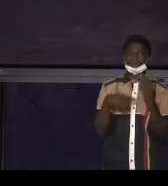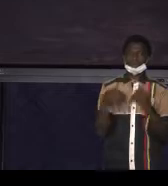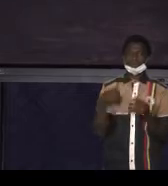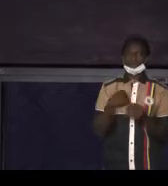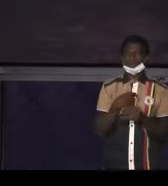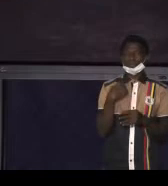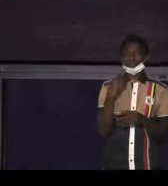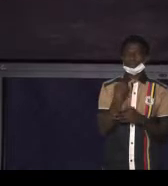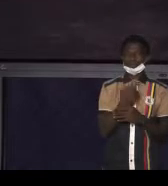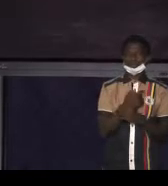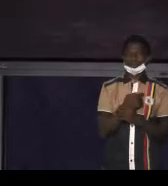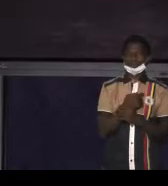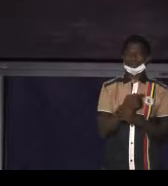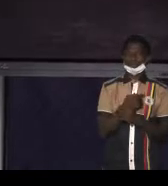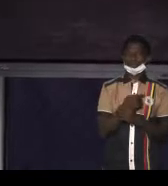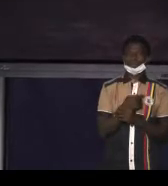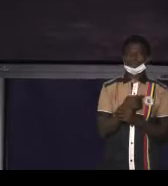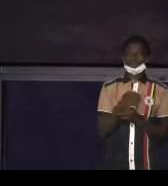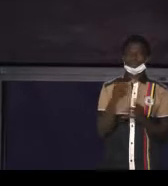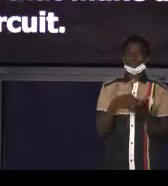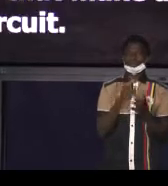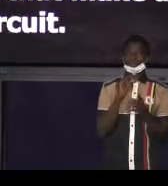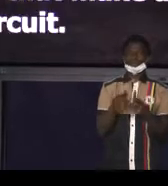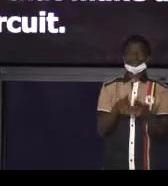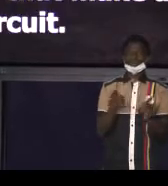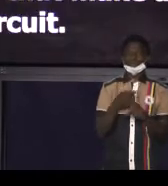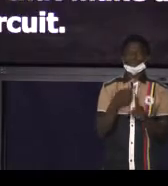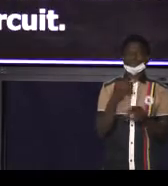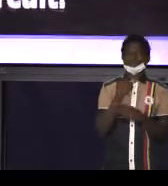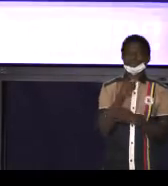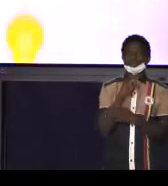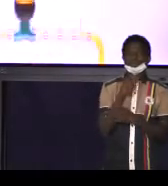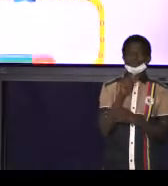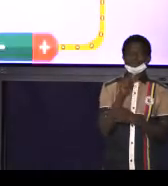we say current electricity. It's